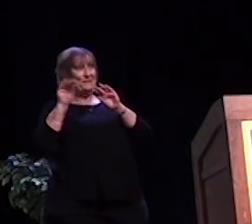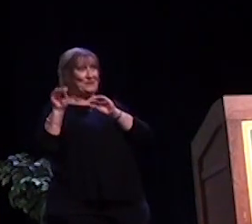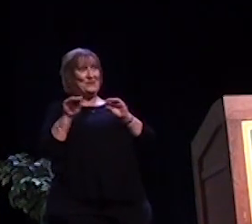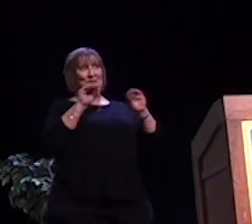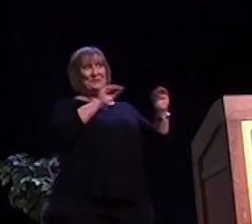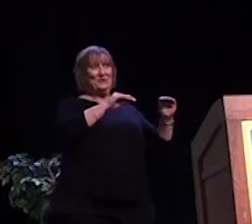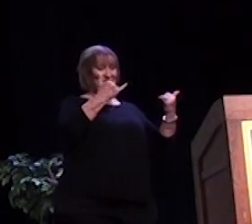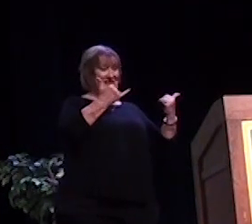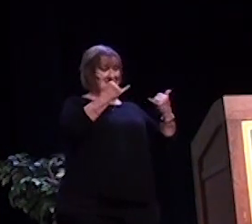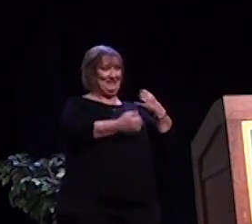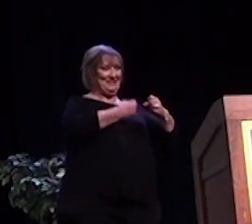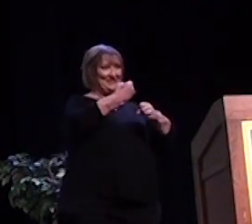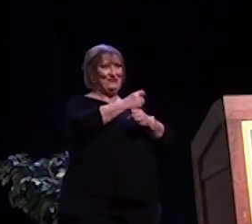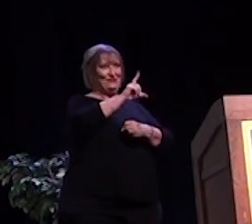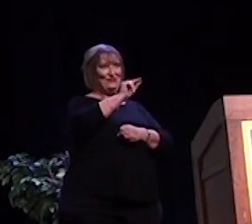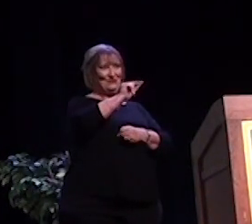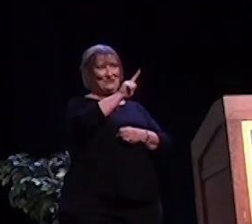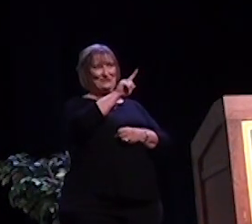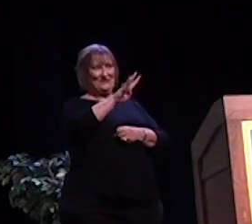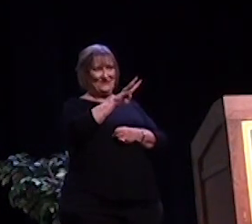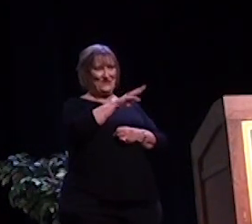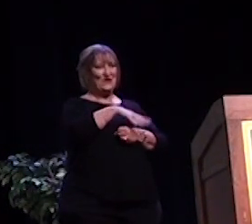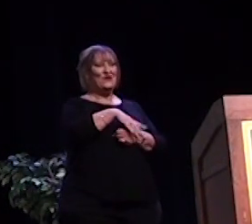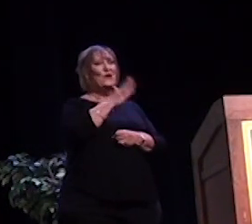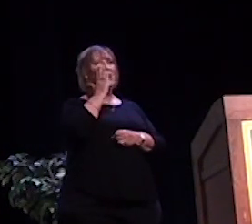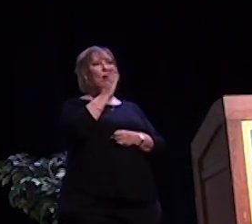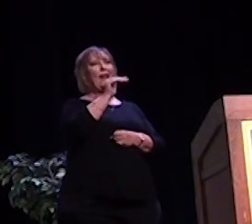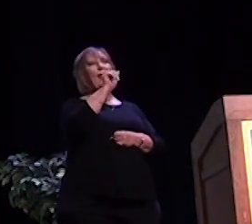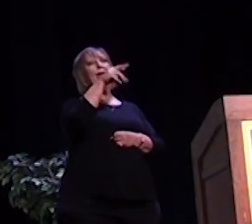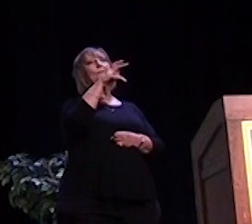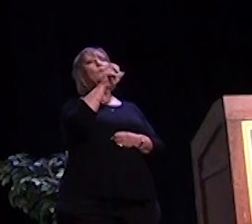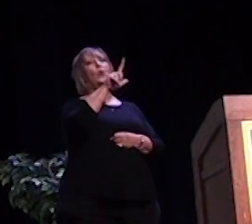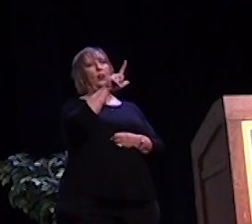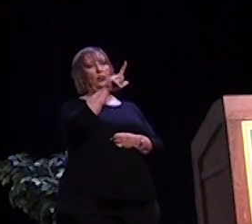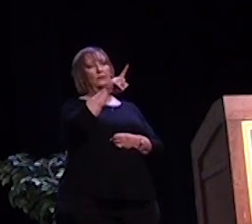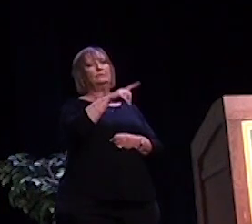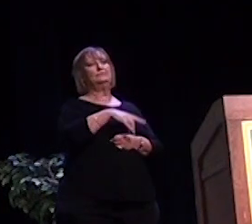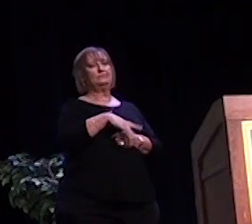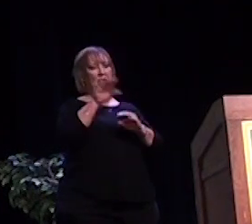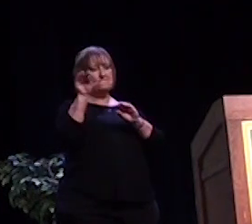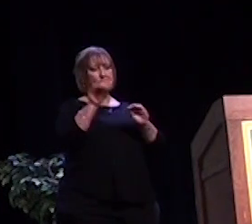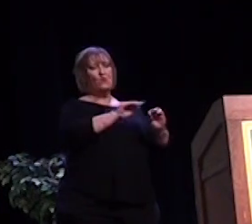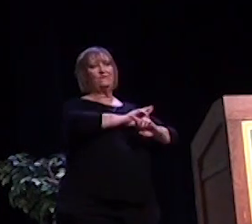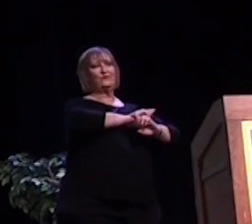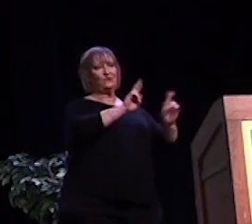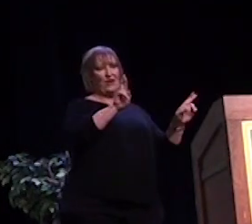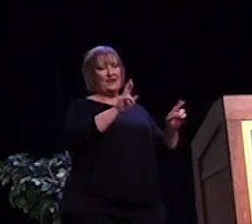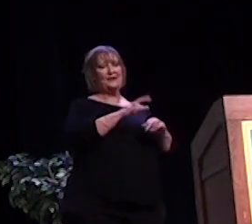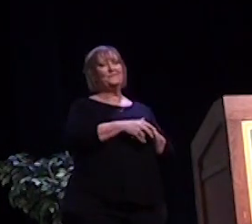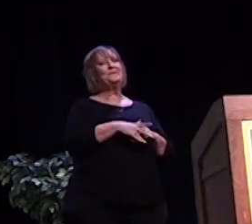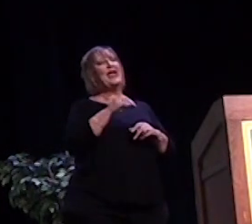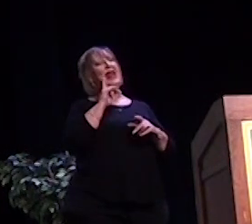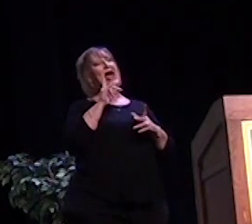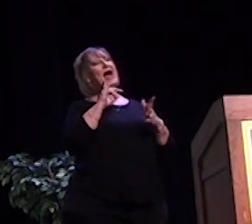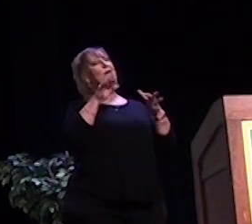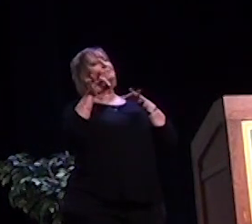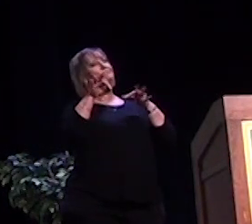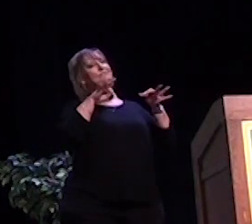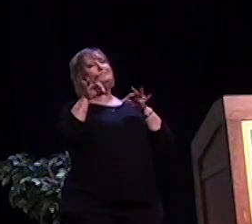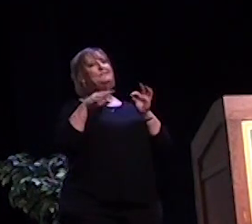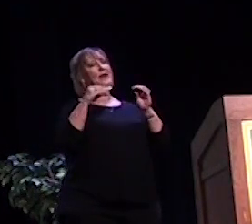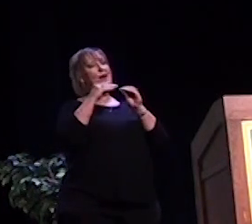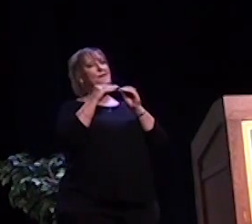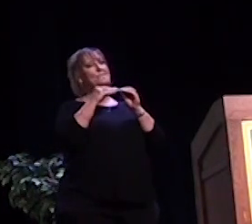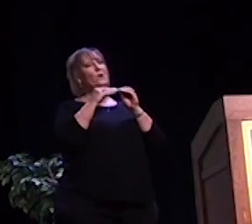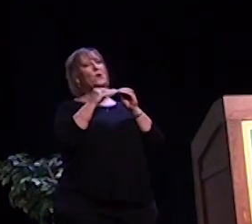residence for this year in April of this year. And really, we'll talk a little bit more about this, but it's really